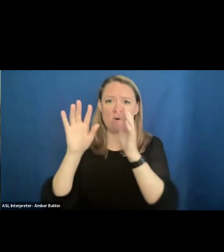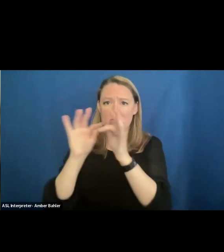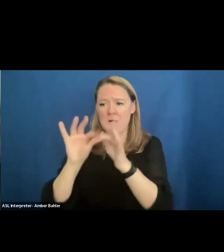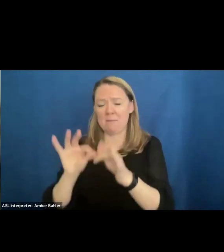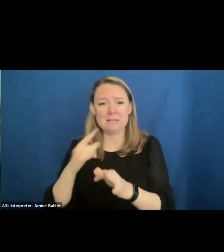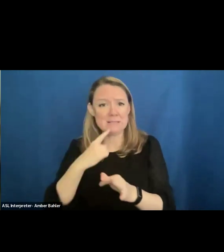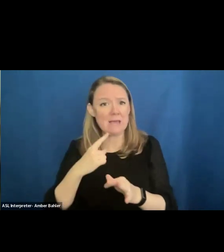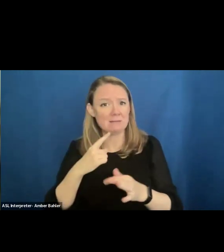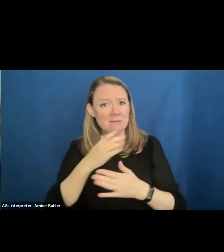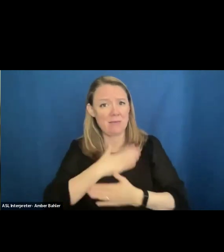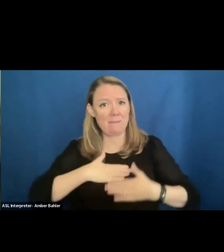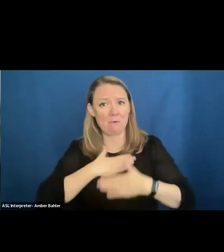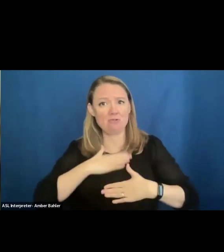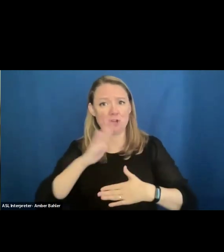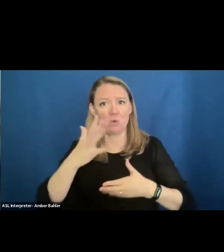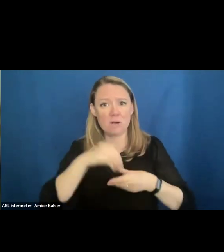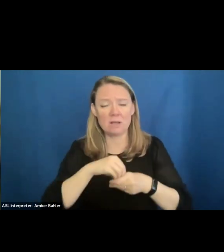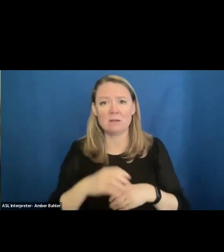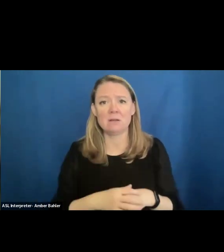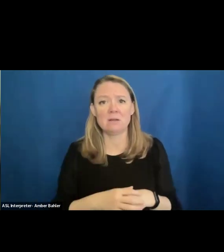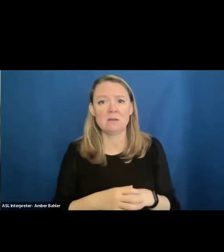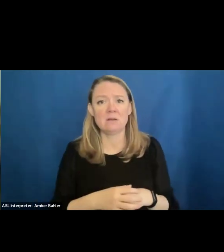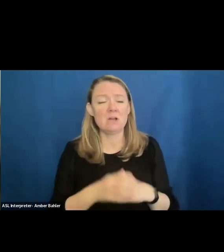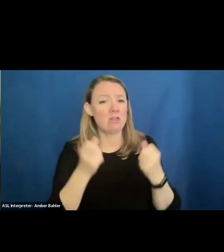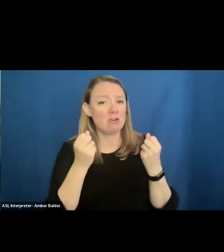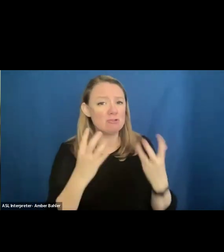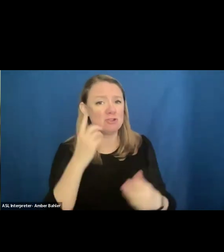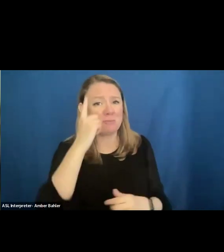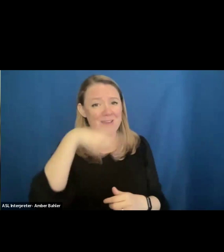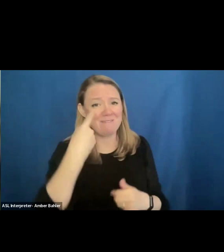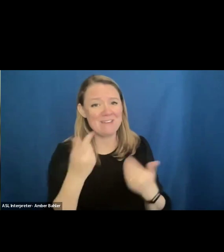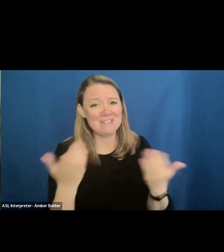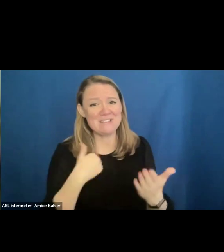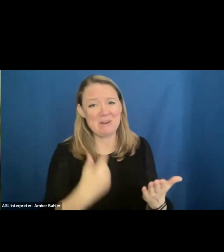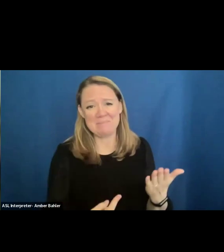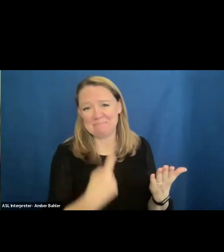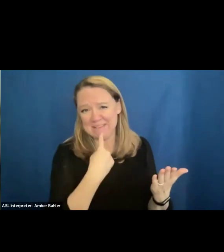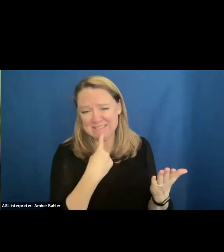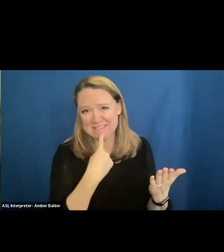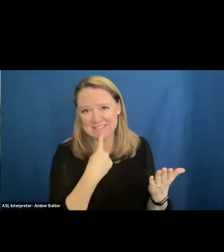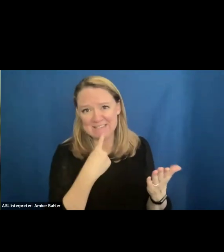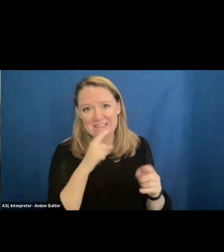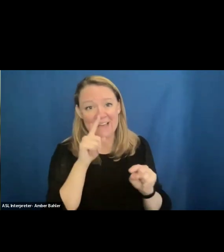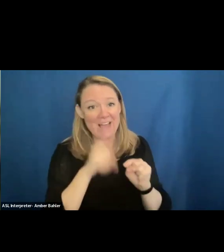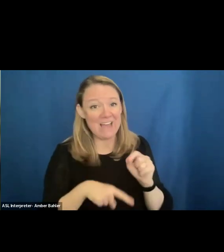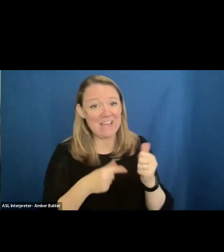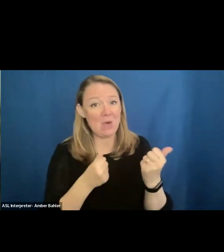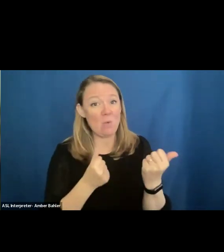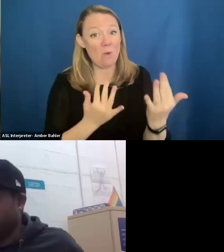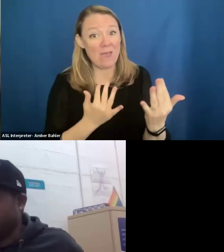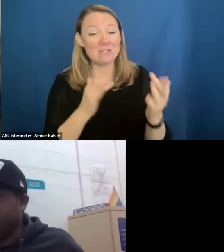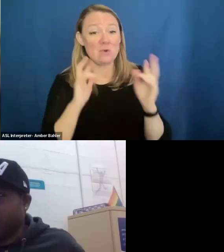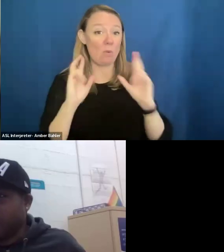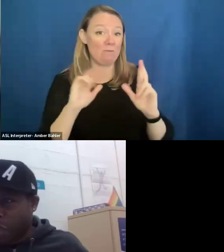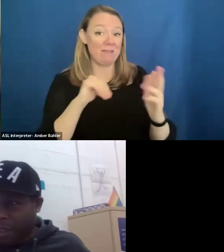your engagement. There's so many faces on this panel that I miss. Can't wait to hopefully get over to the east side and make it